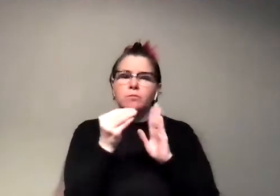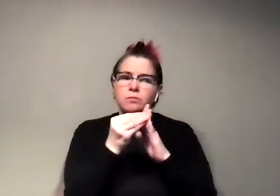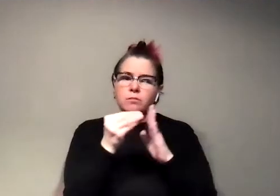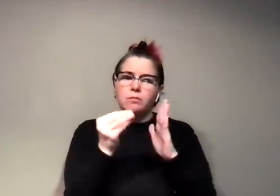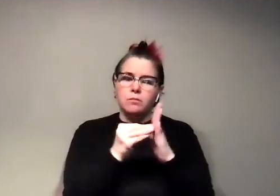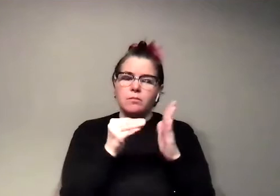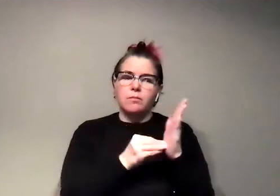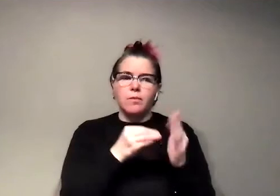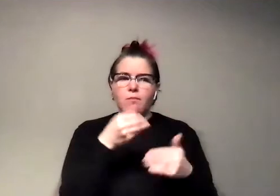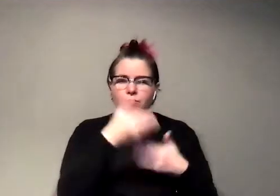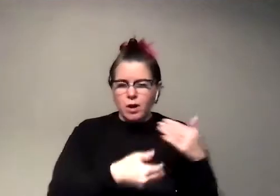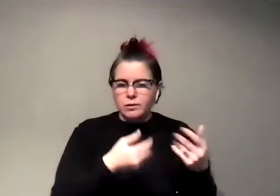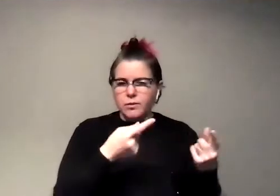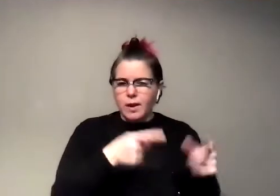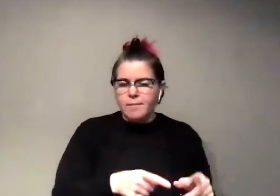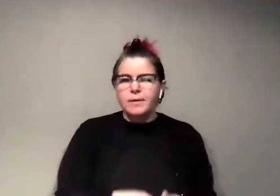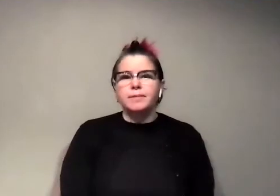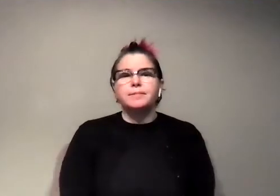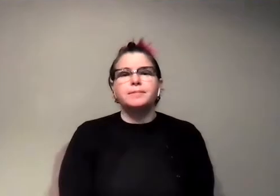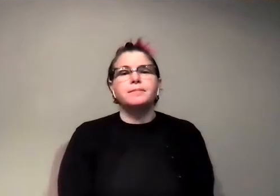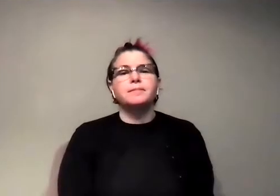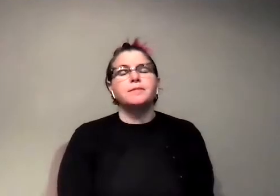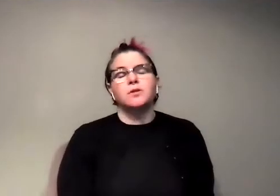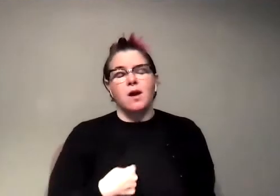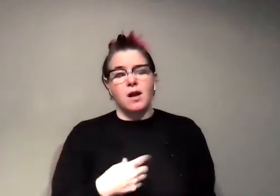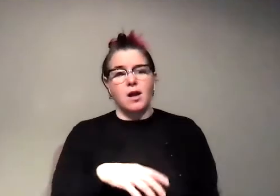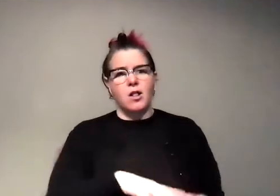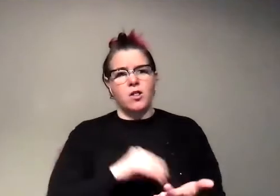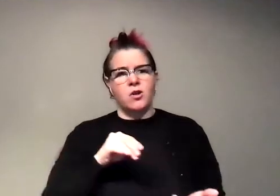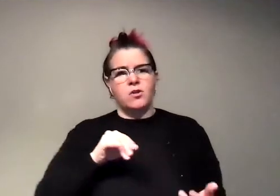processes. So I really learned that,